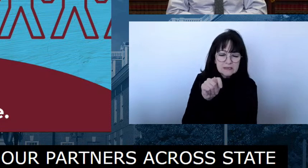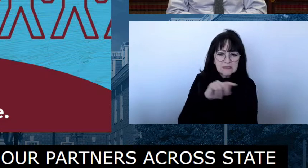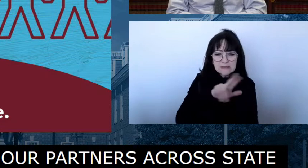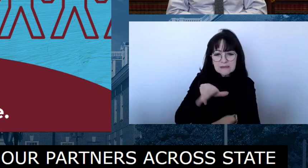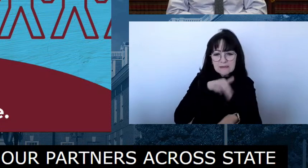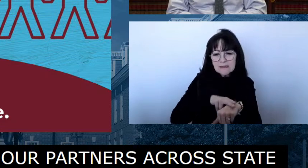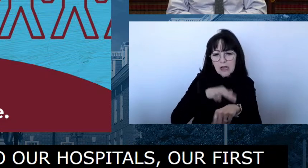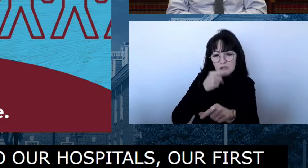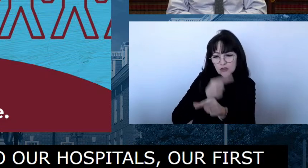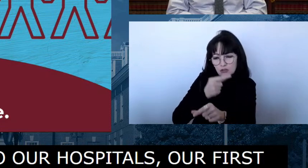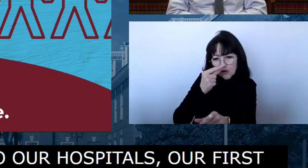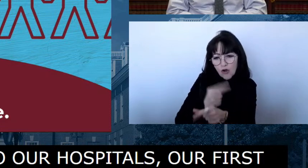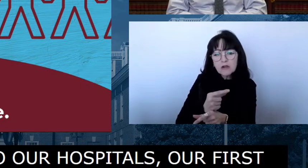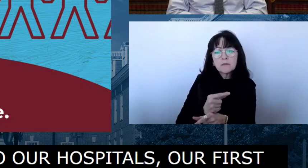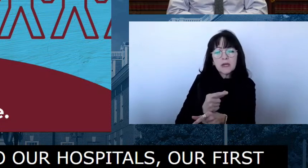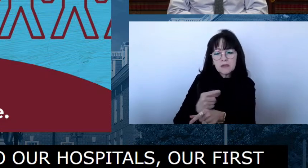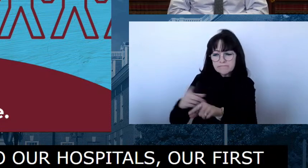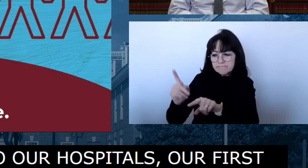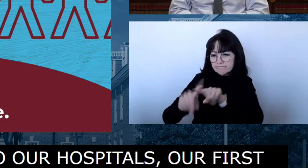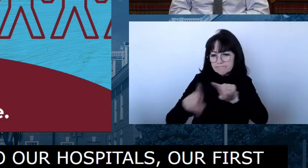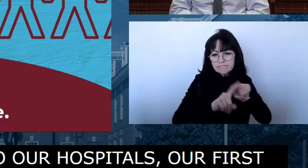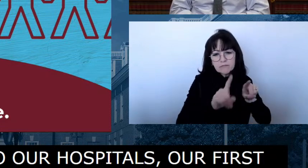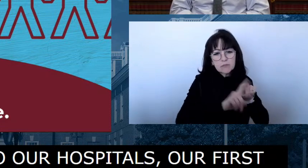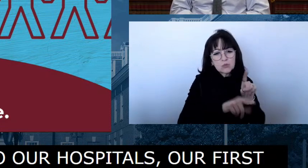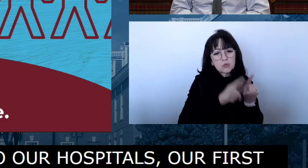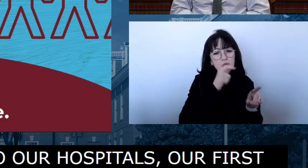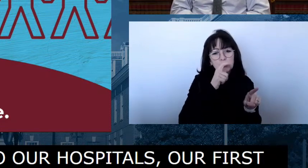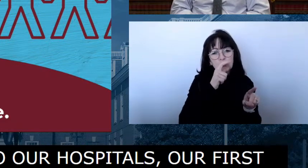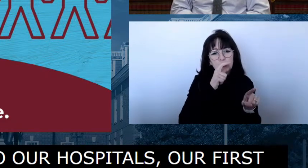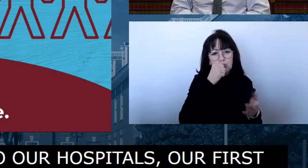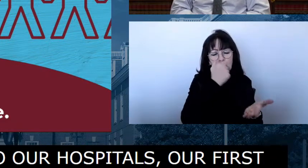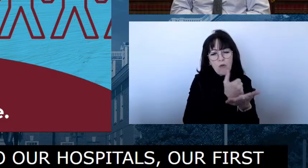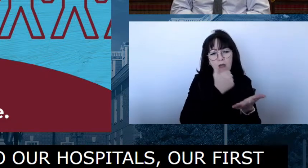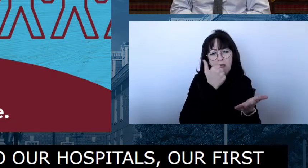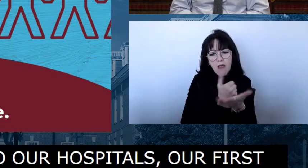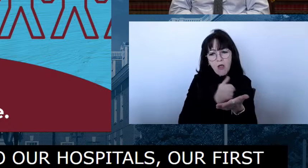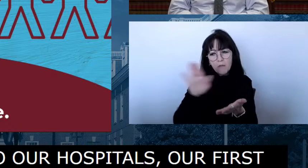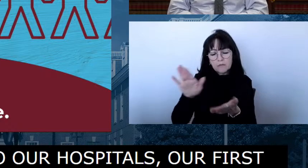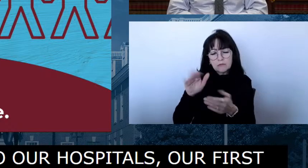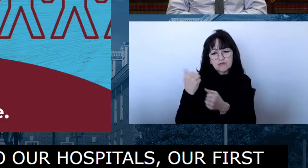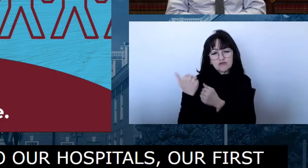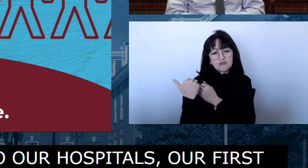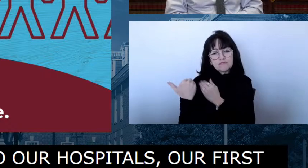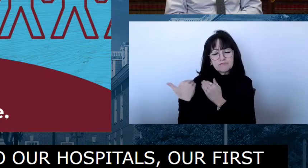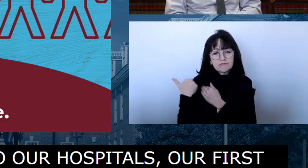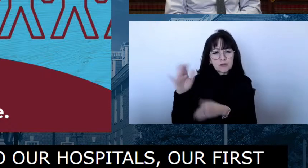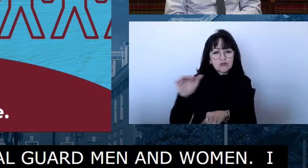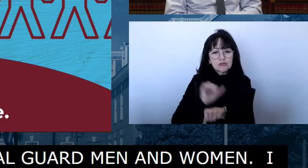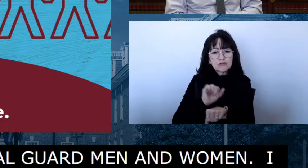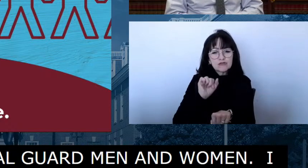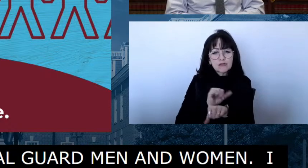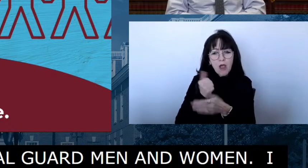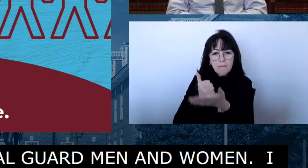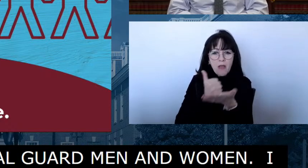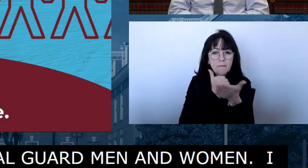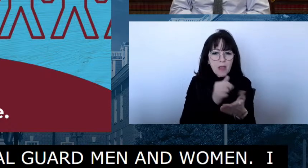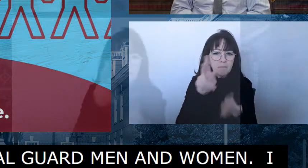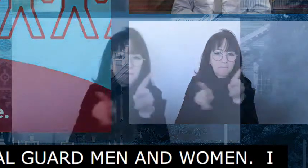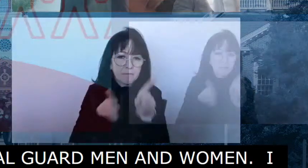women. I know we have a number of media who've joined us today, and we look forward to any questions that they have.